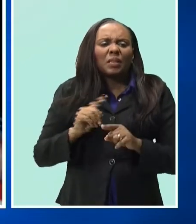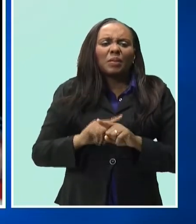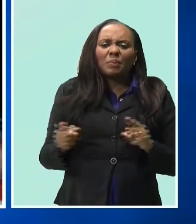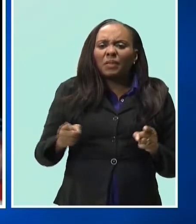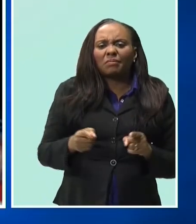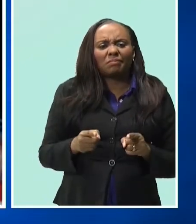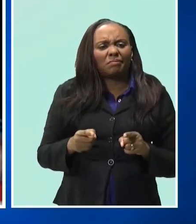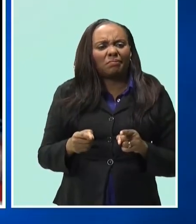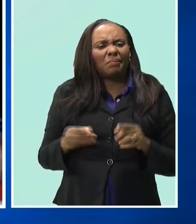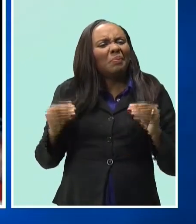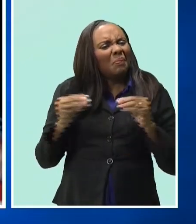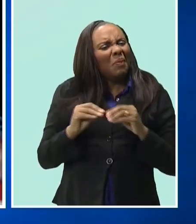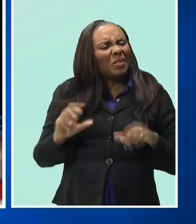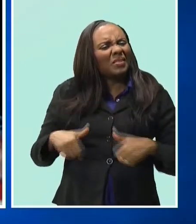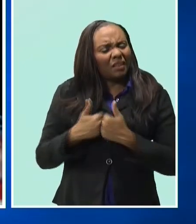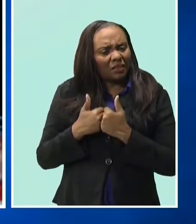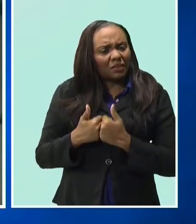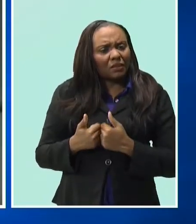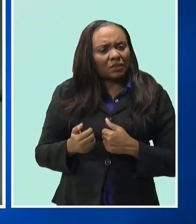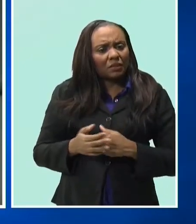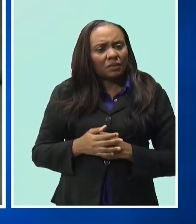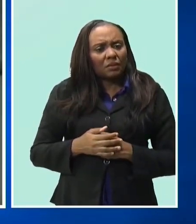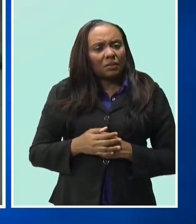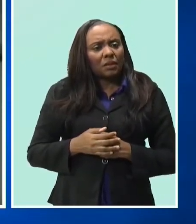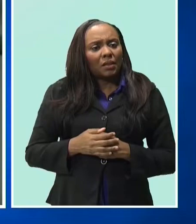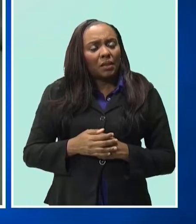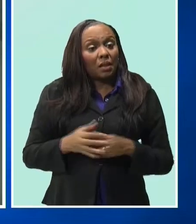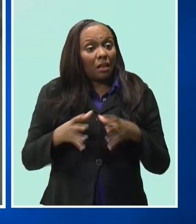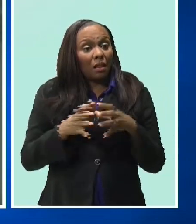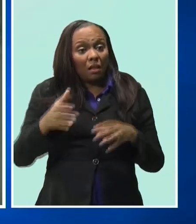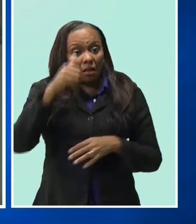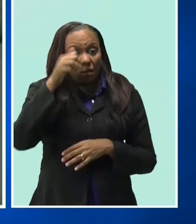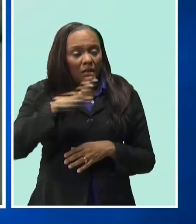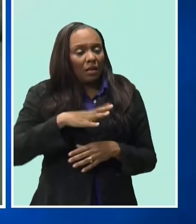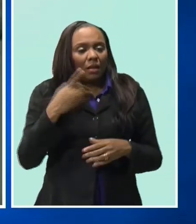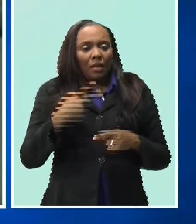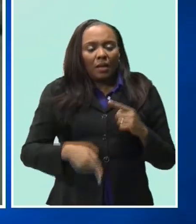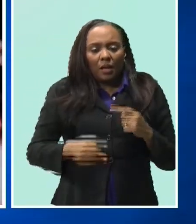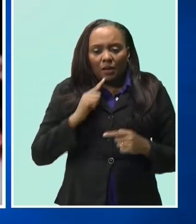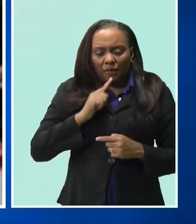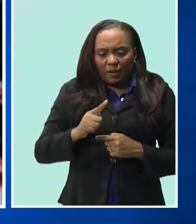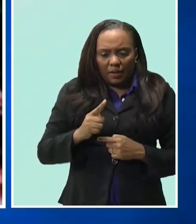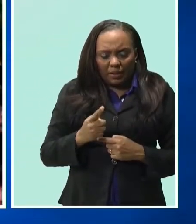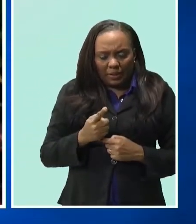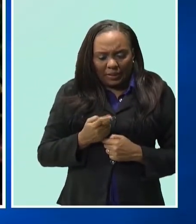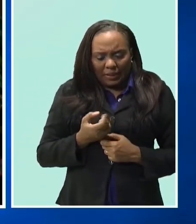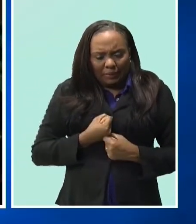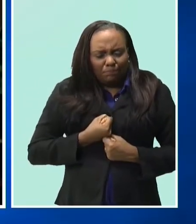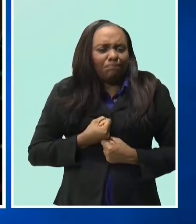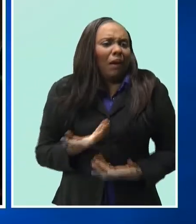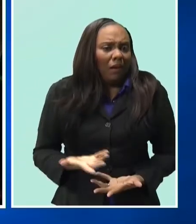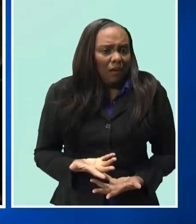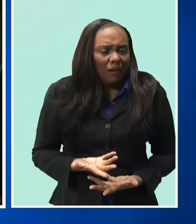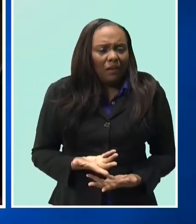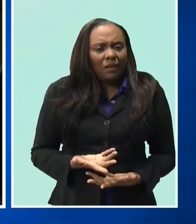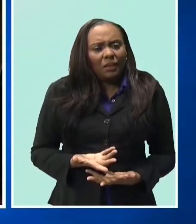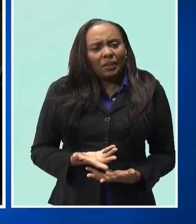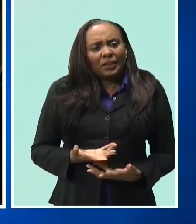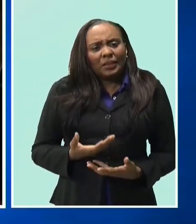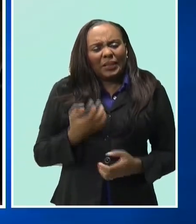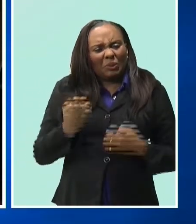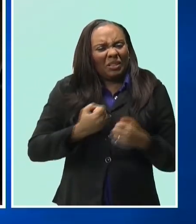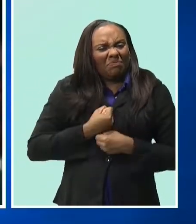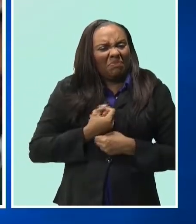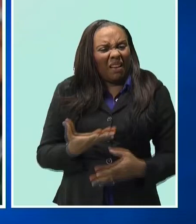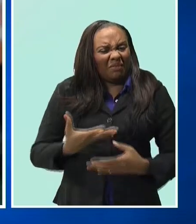many challenges men face stem from an inability to process their emotions, he's encouraging them to use this time to